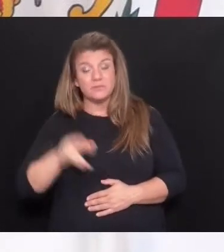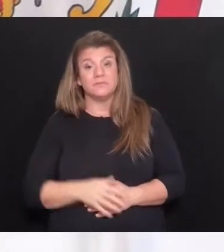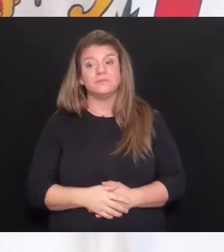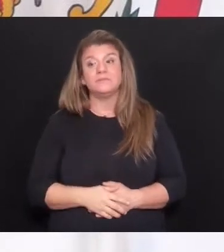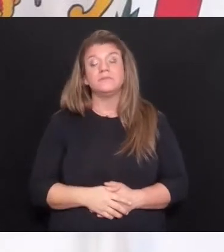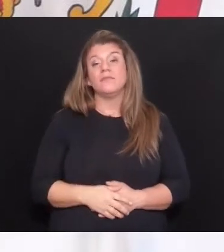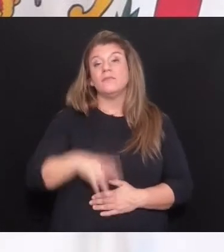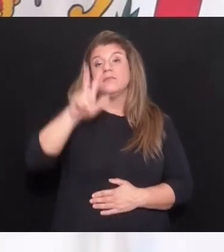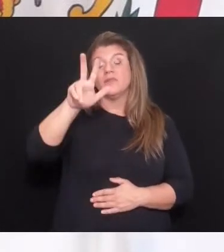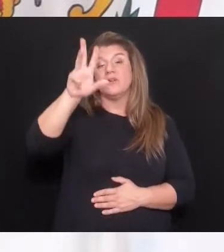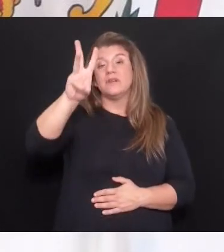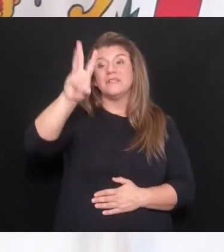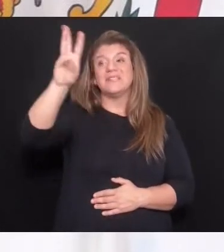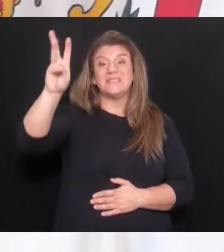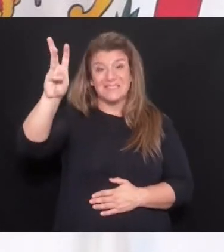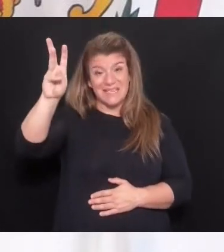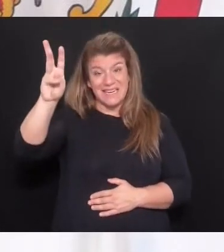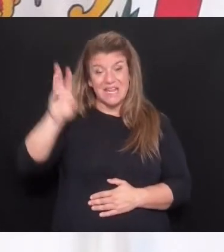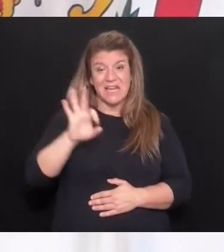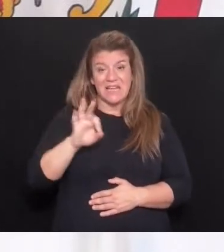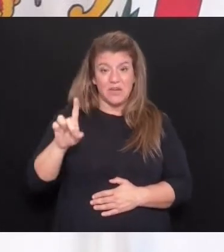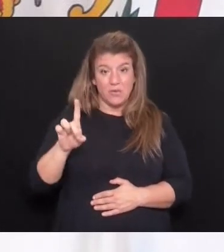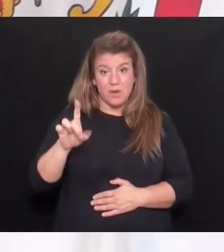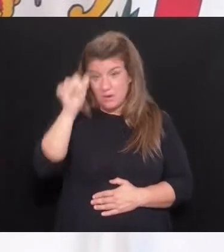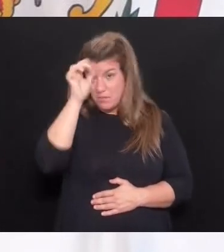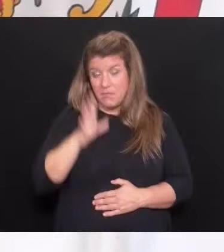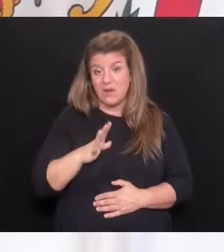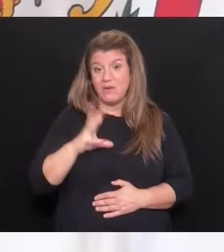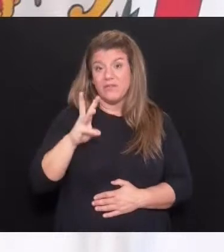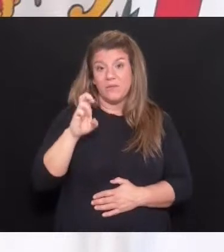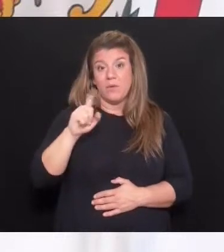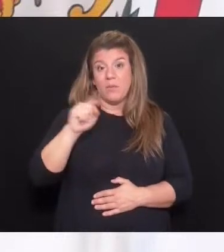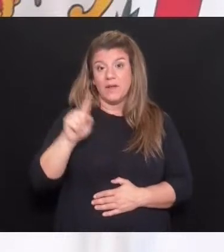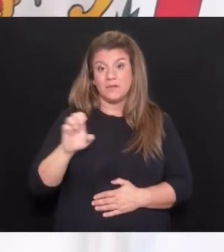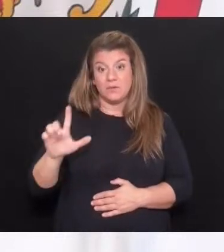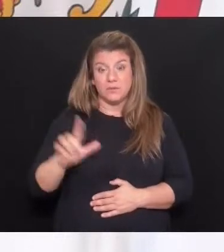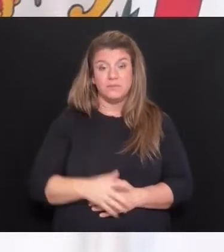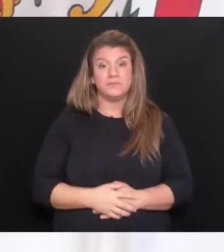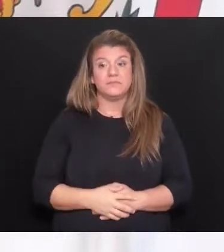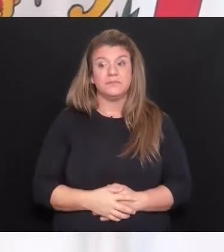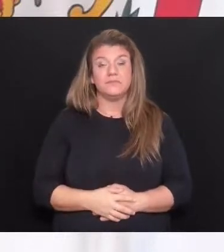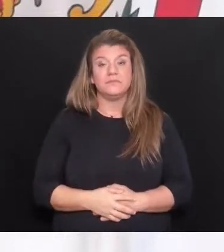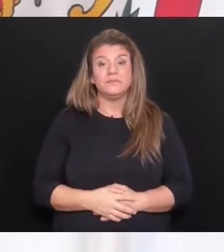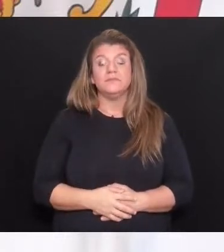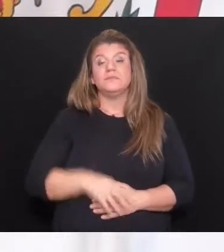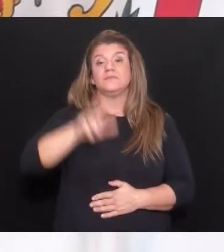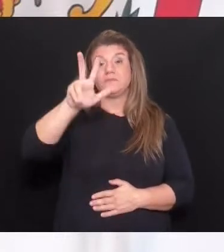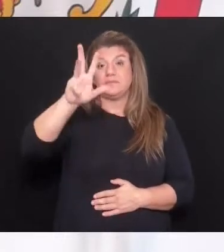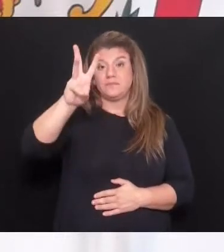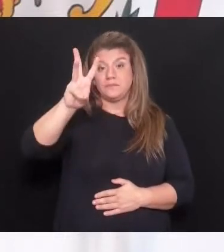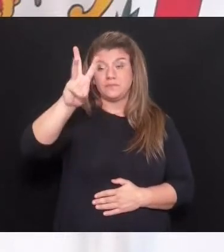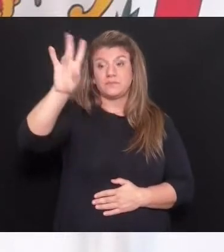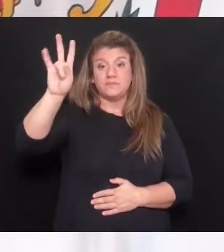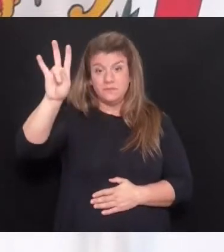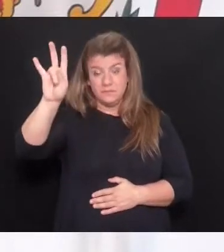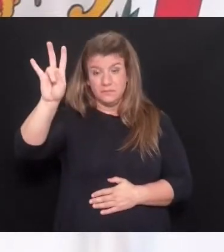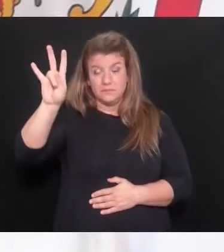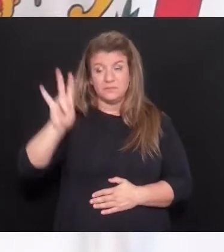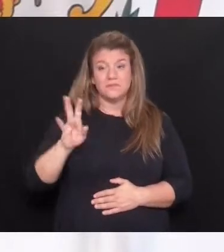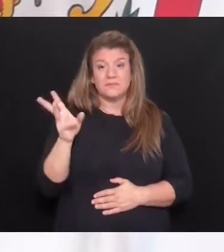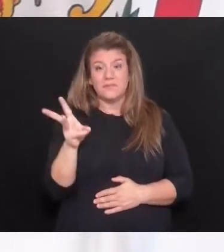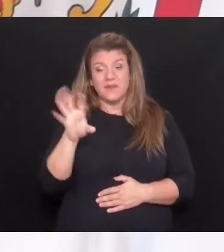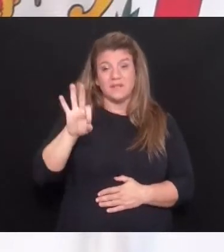The 3,616th death, a 91-year-old male from Wetzel County. The 3,617th death is